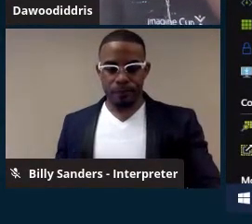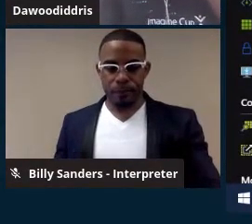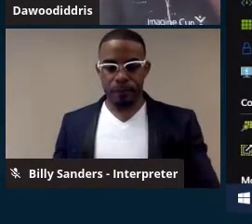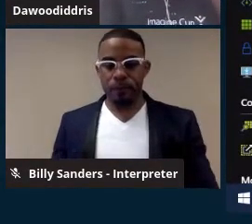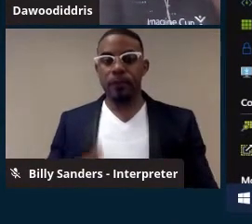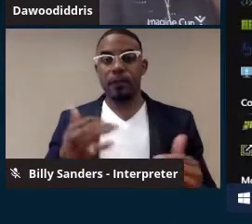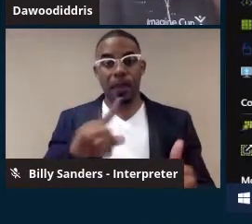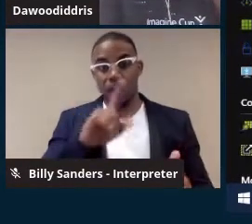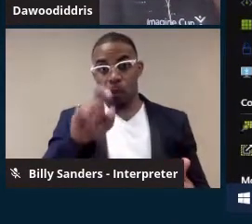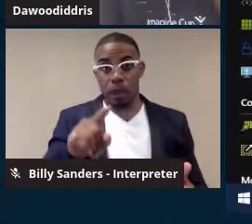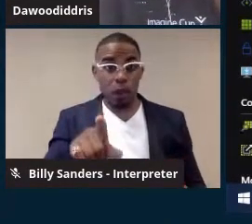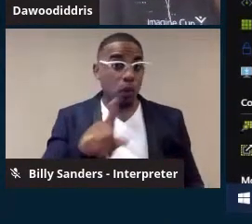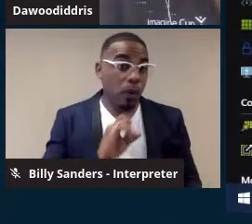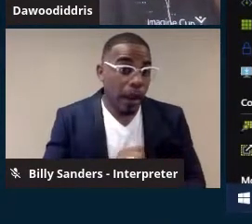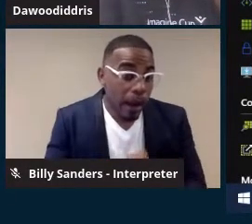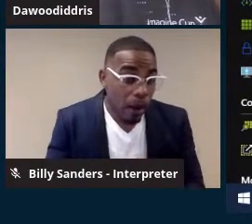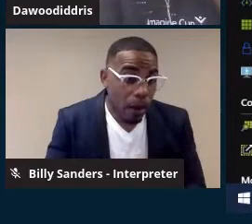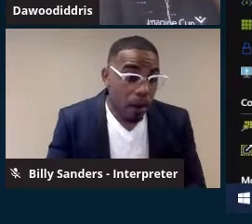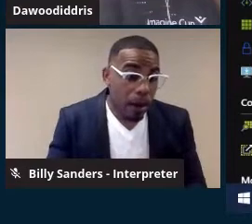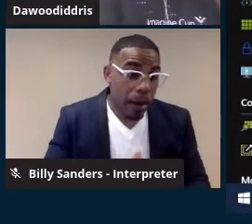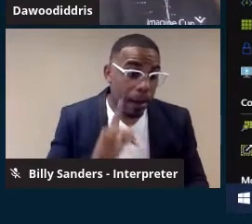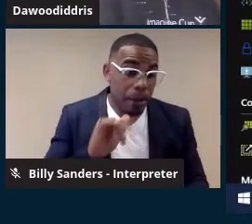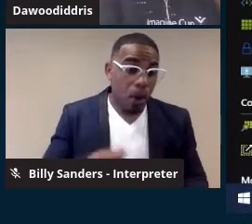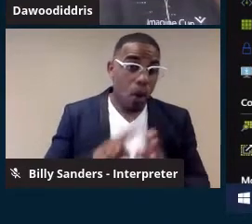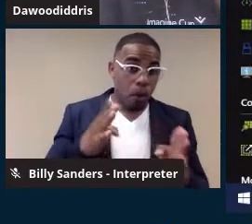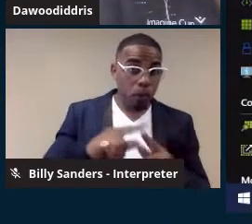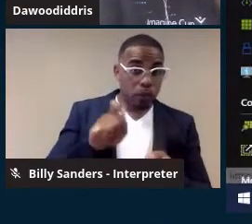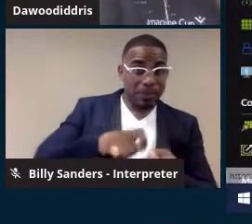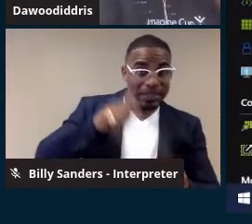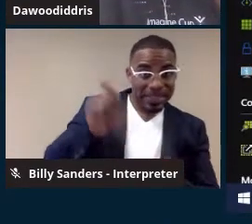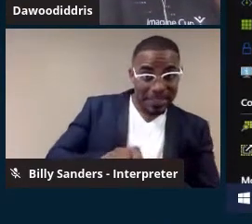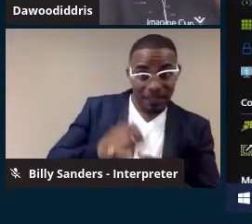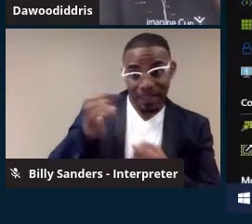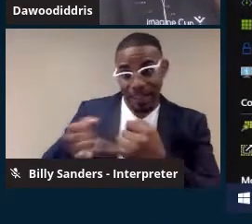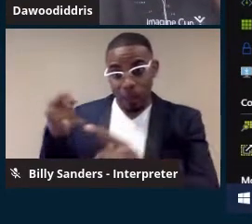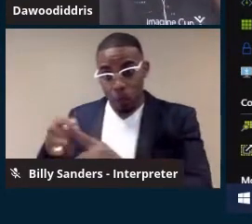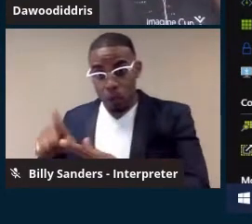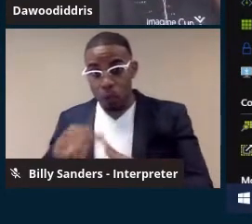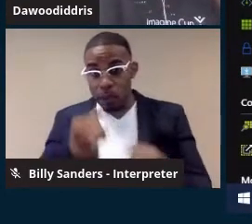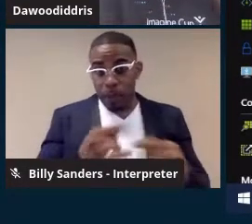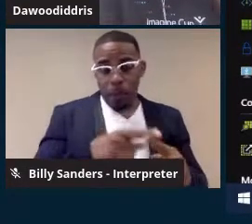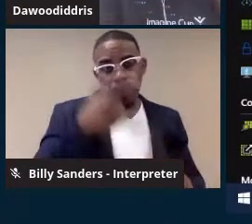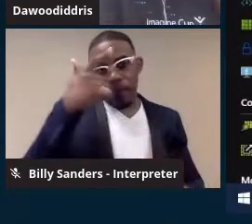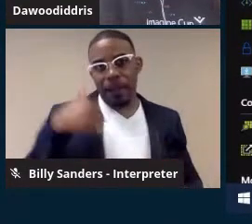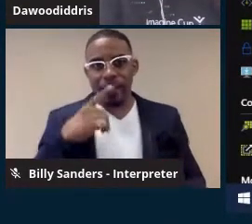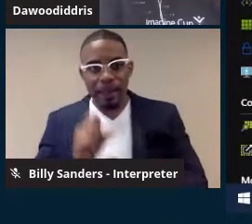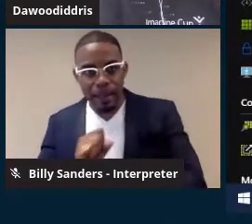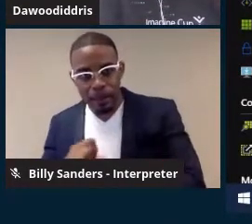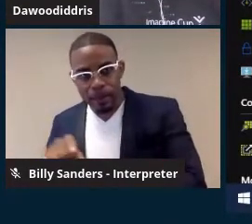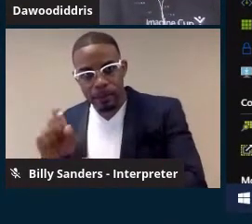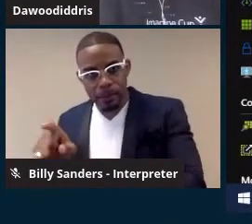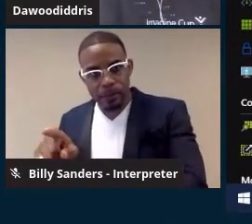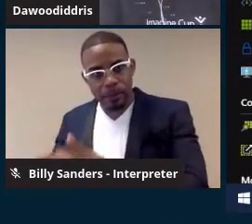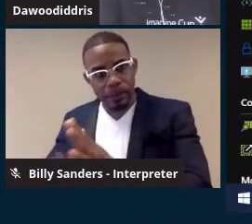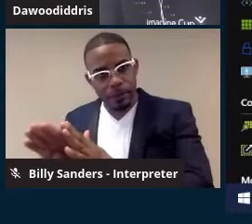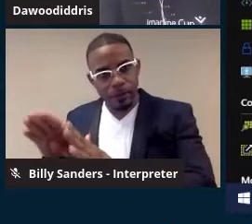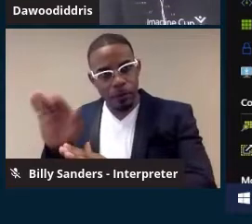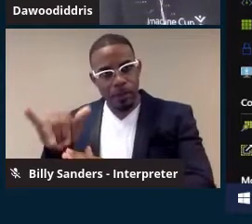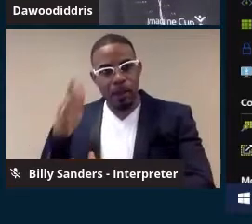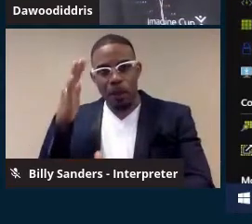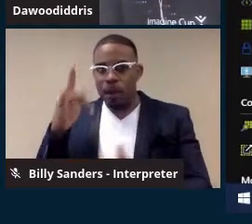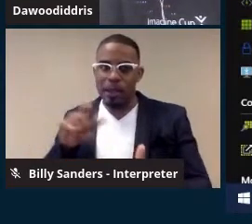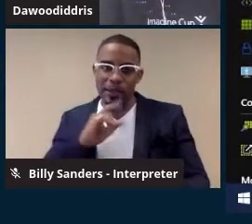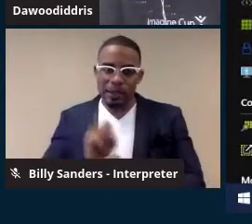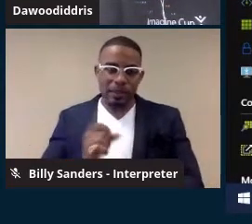question. You have to make sure that you are opening it to specific endpoints, but because I'm actually in the development mode, that's why I added